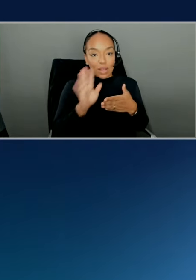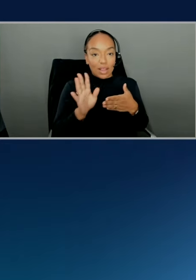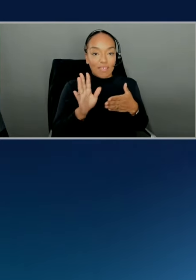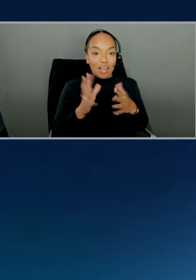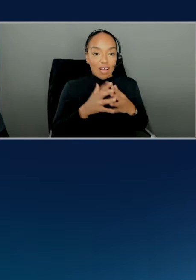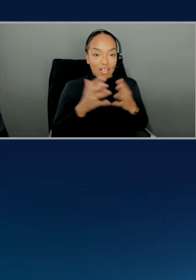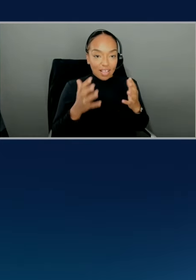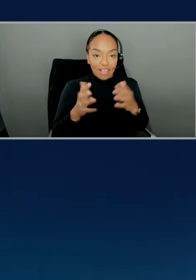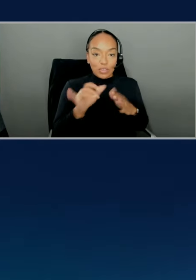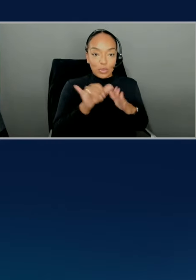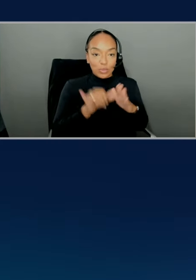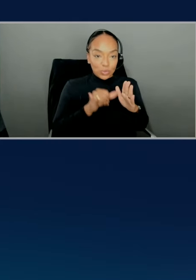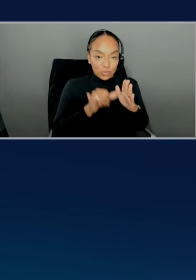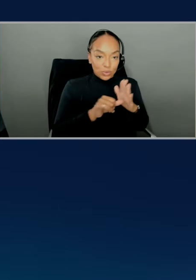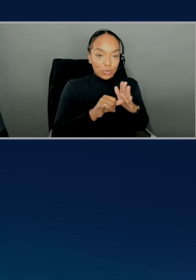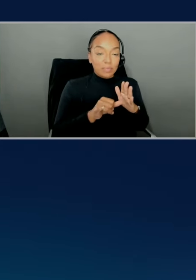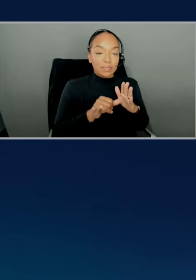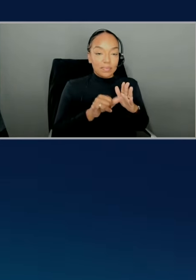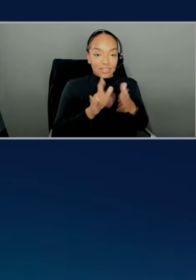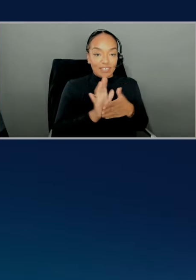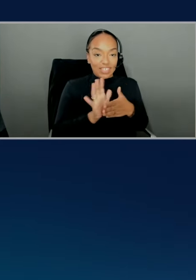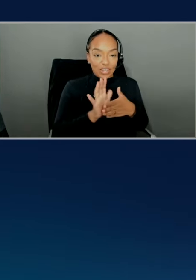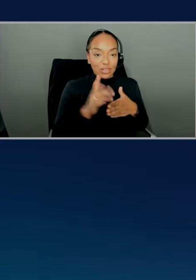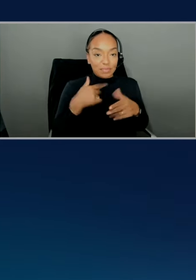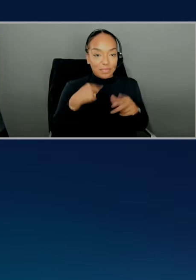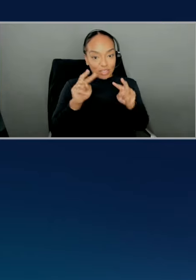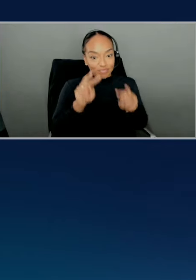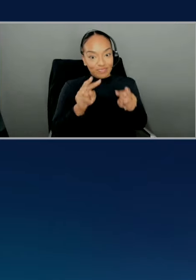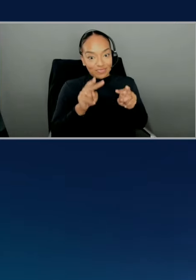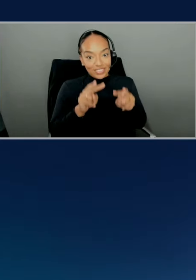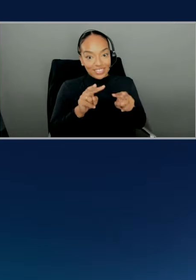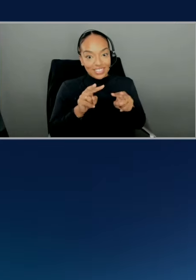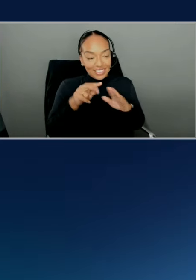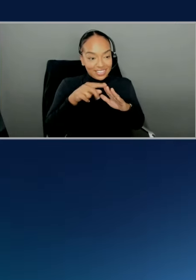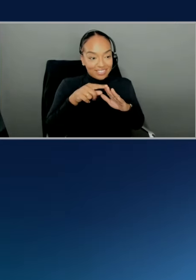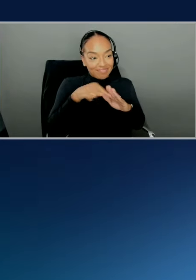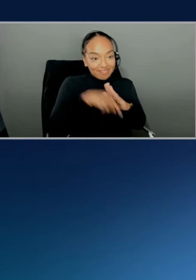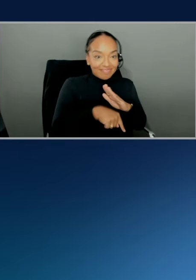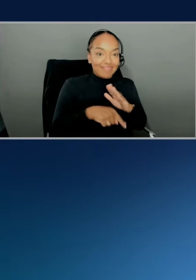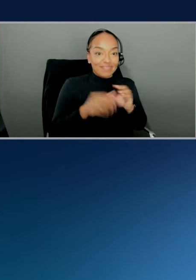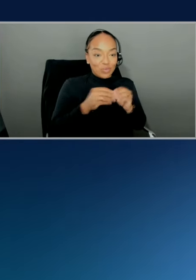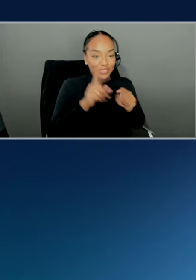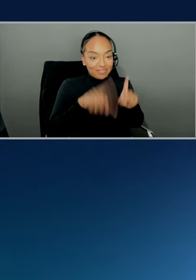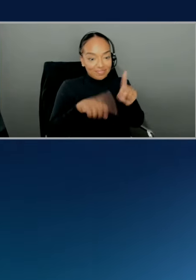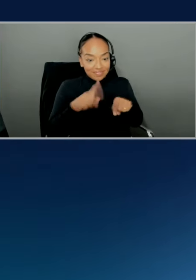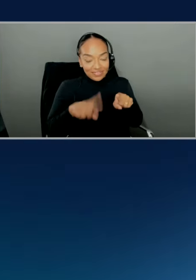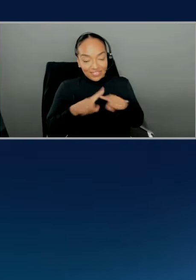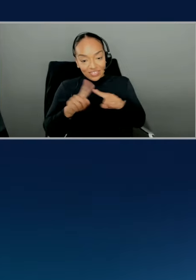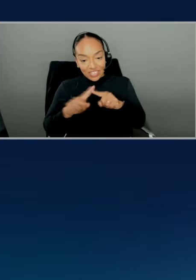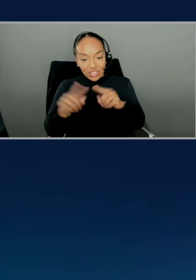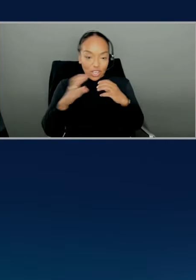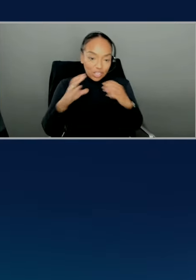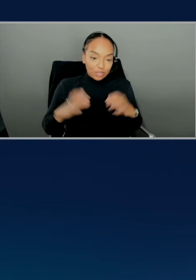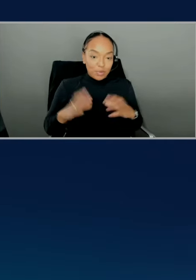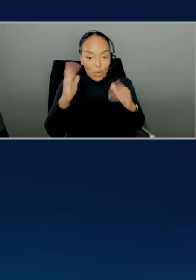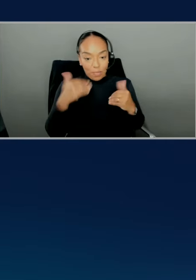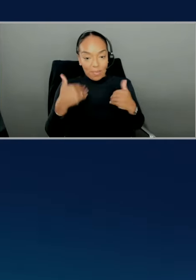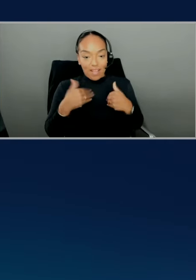YouTube videos. And I'm looking forward to kind of going in deep with this with various customers, and hopefully we'll have some blogs